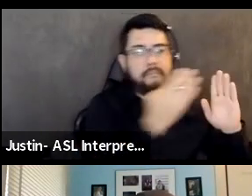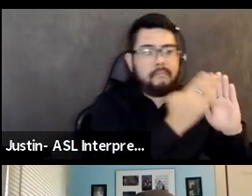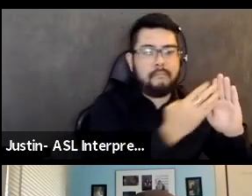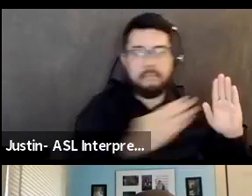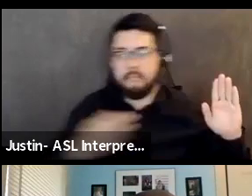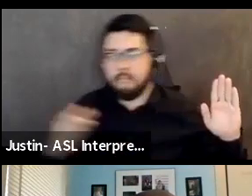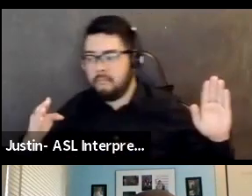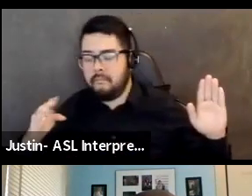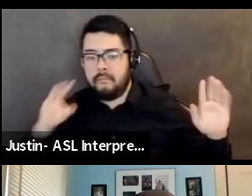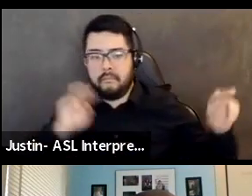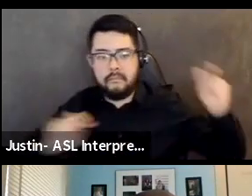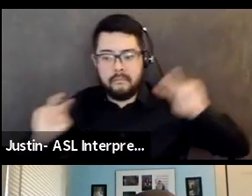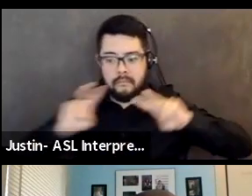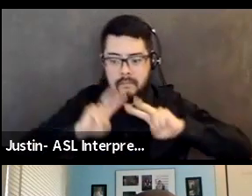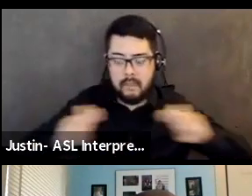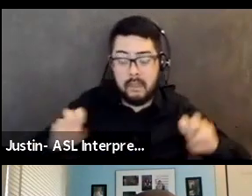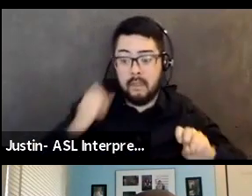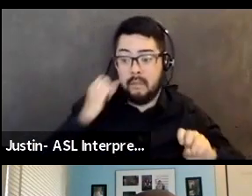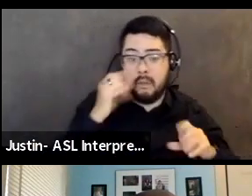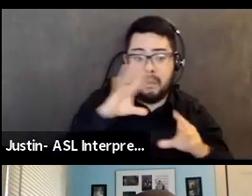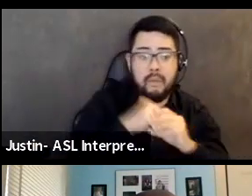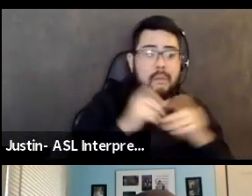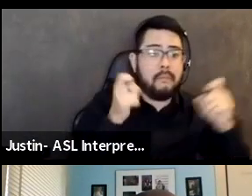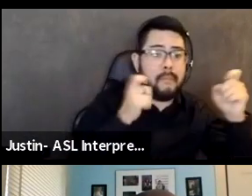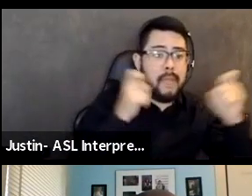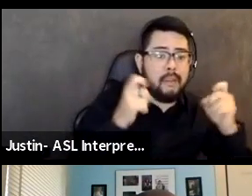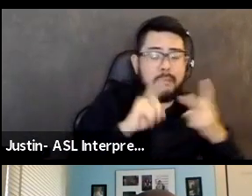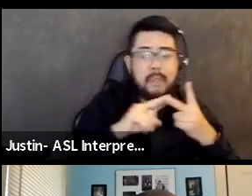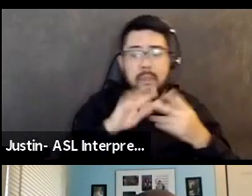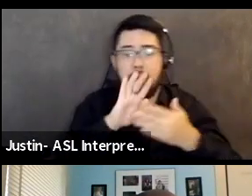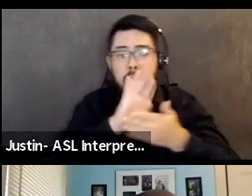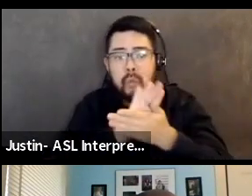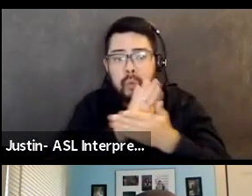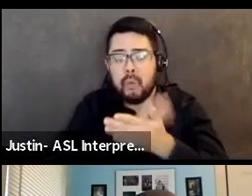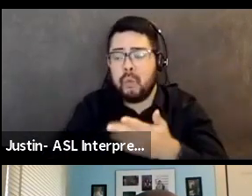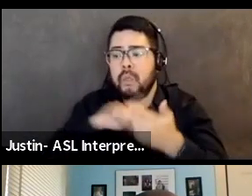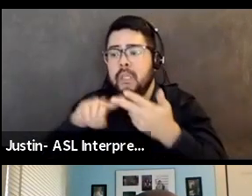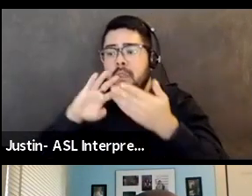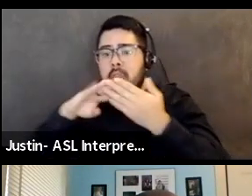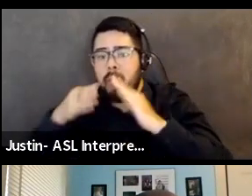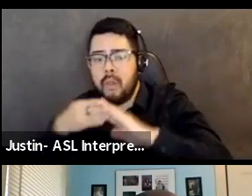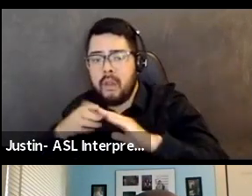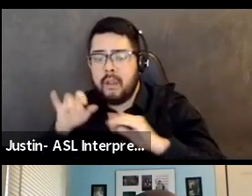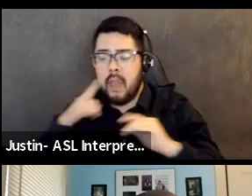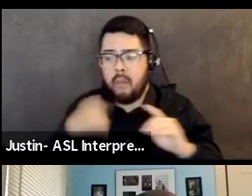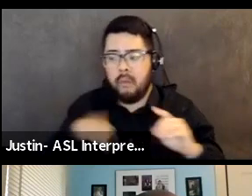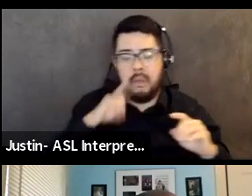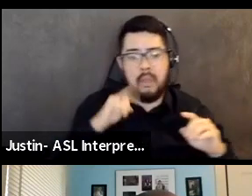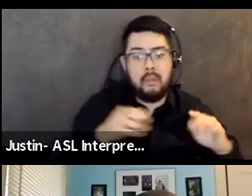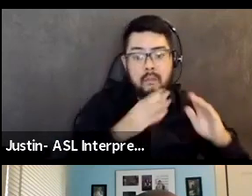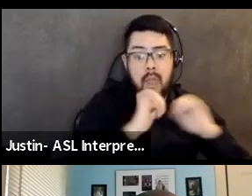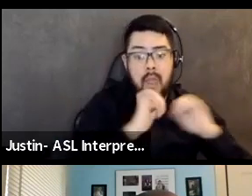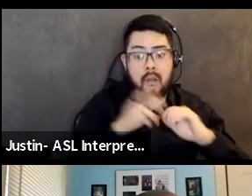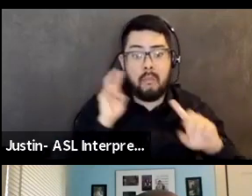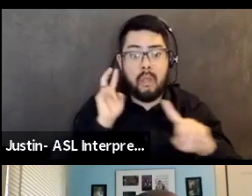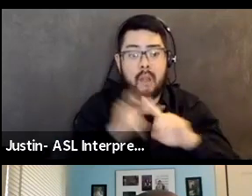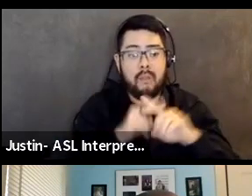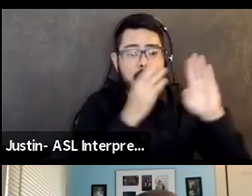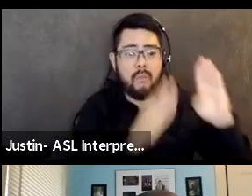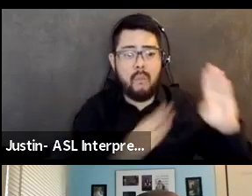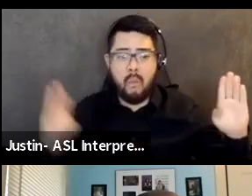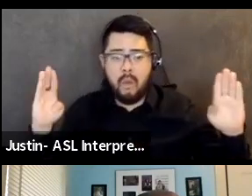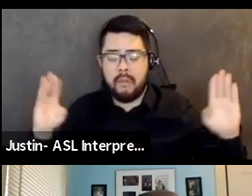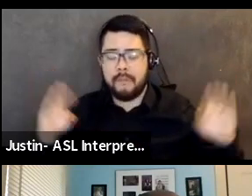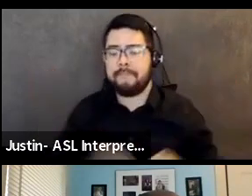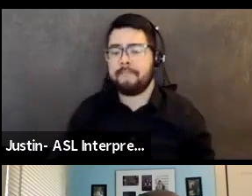management including schools schooling communities uh would engage in thinking about if i